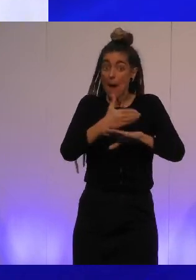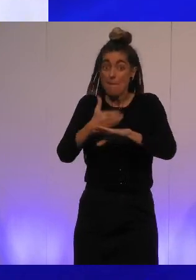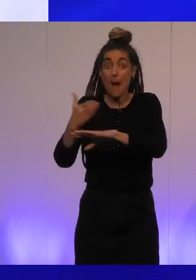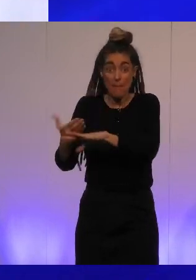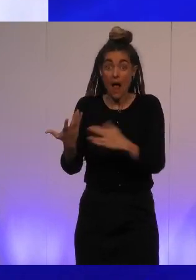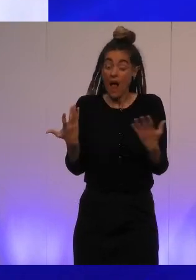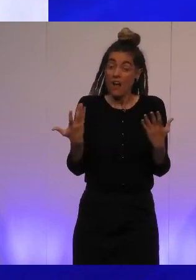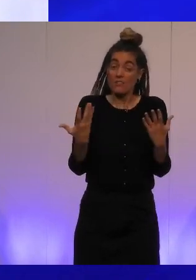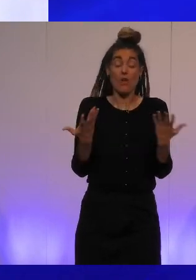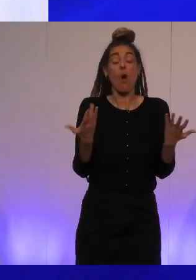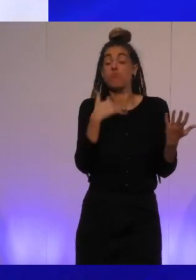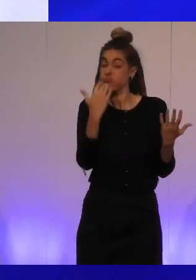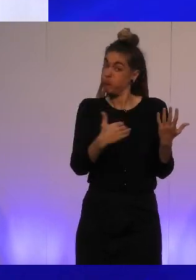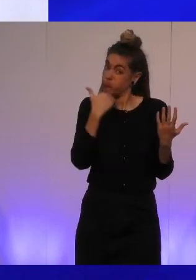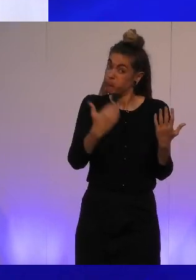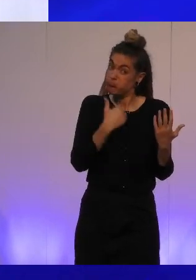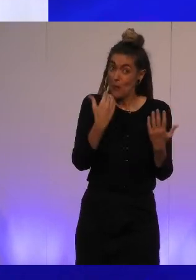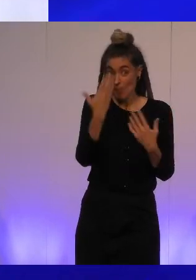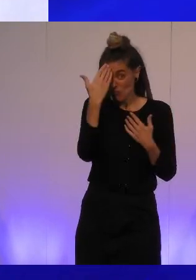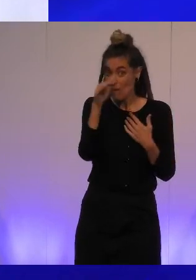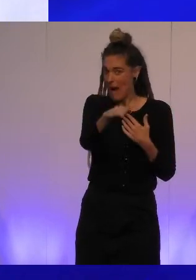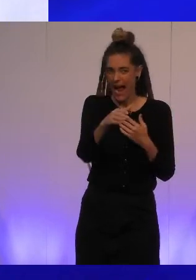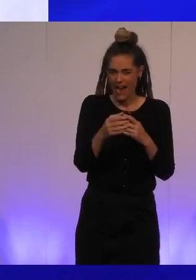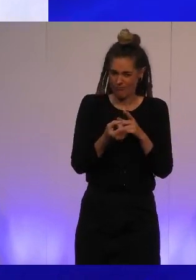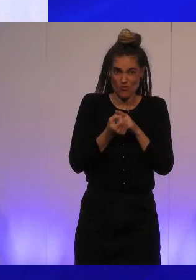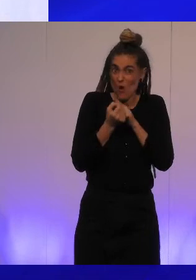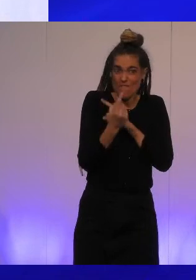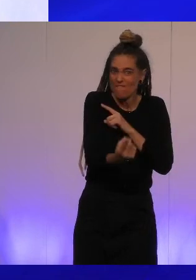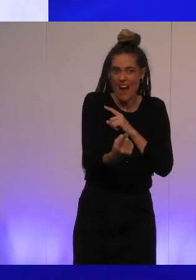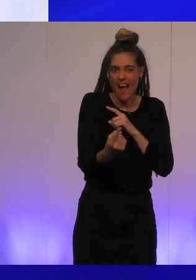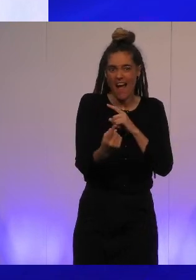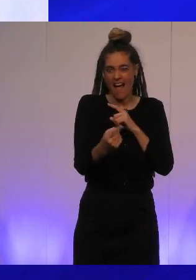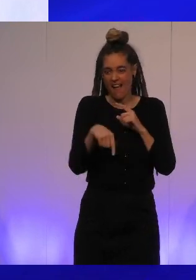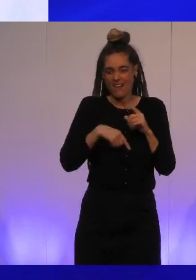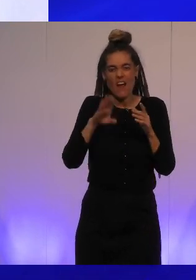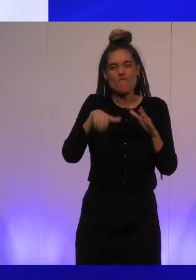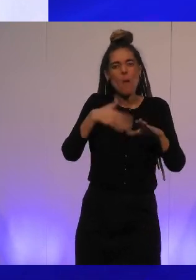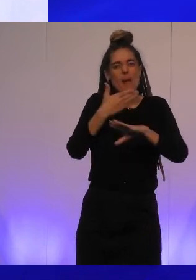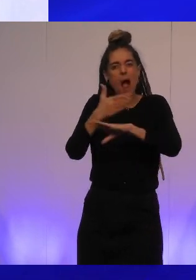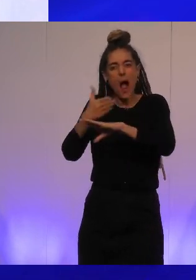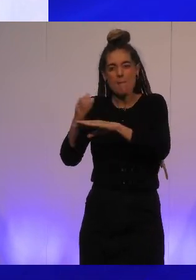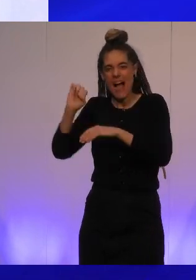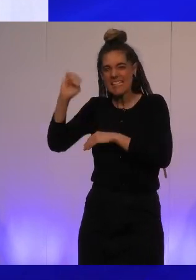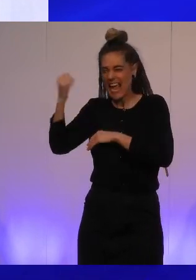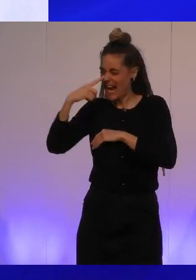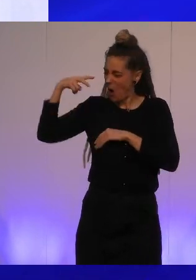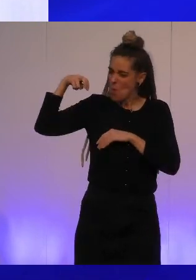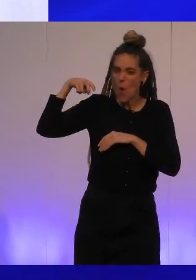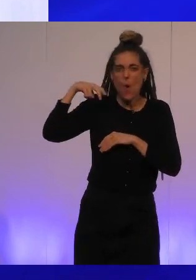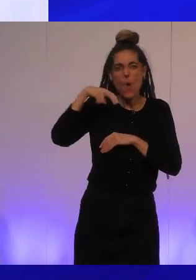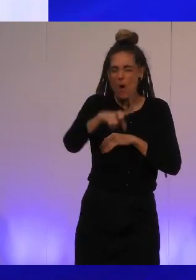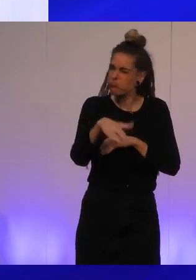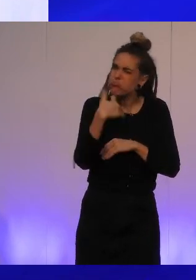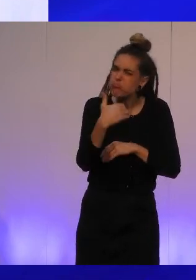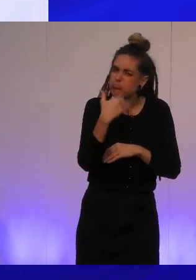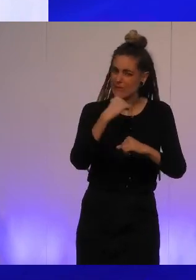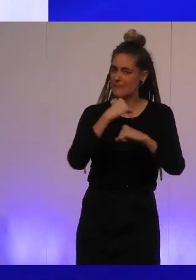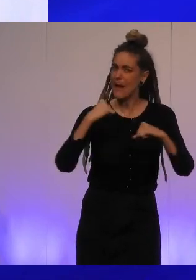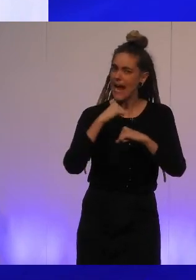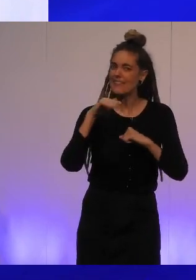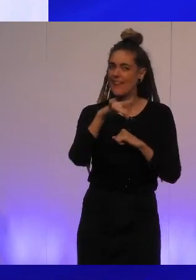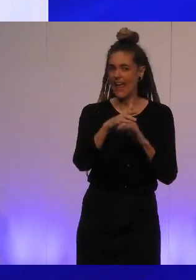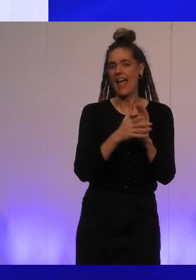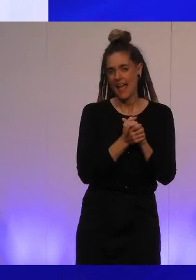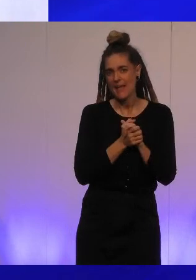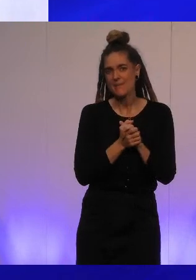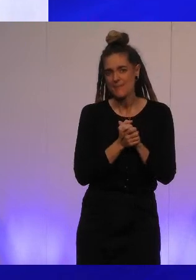just a reminder and a plug, it's not that much further than walking from the top of car park 10, but there is enough spaces, and we